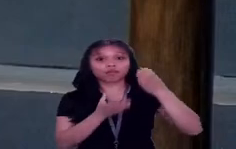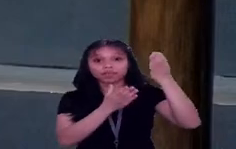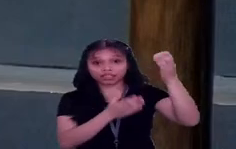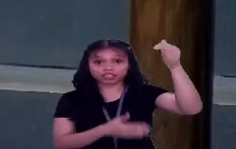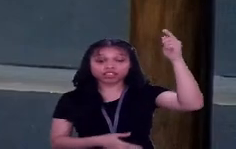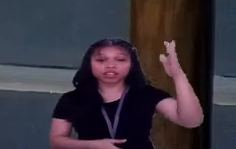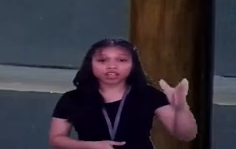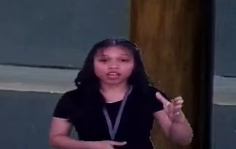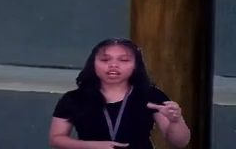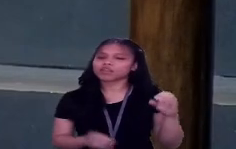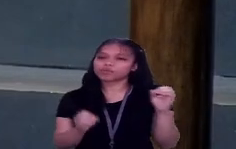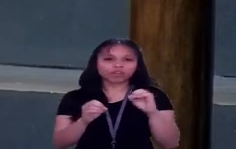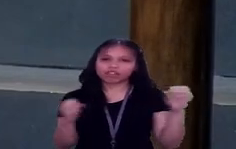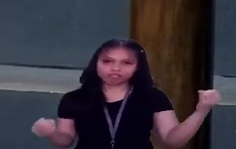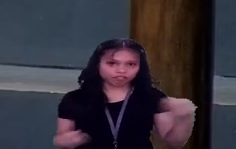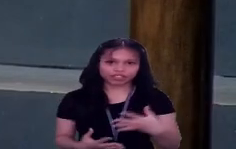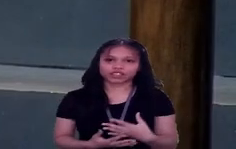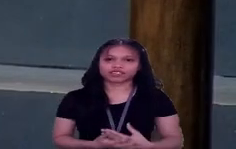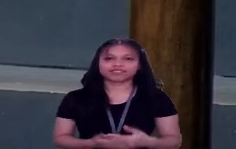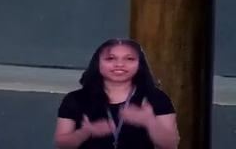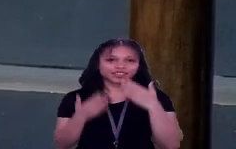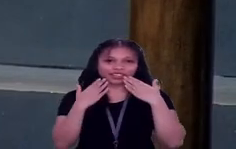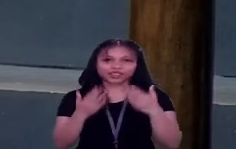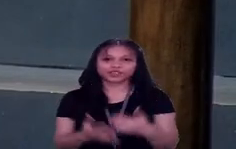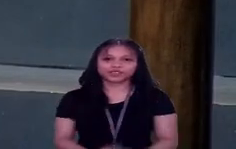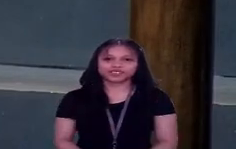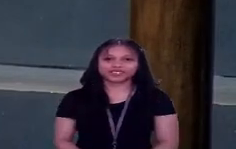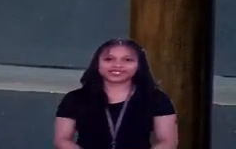lose, nothing to fear, and nothing to regret po. Thank you so much po.